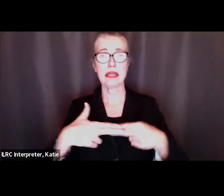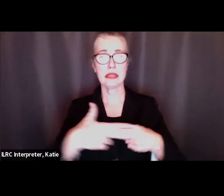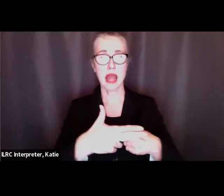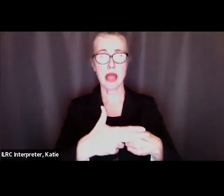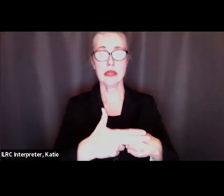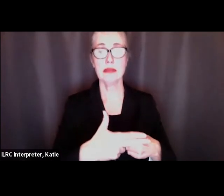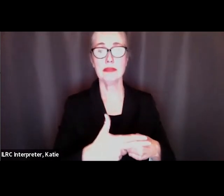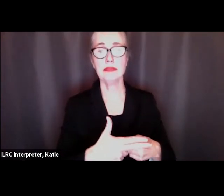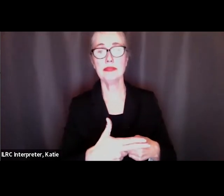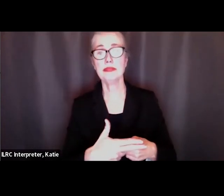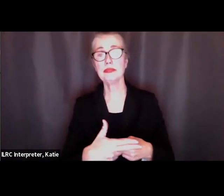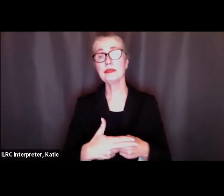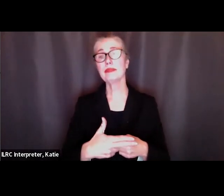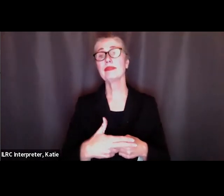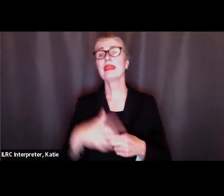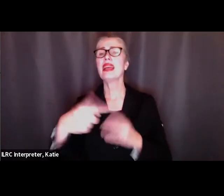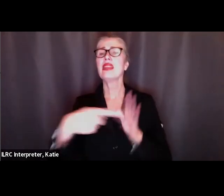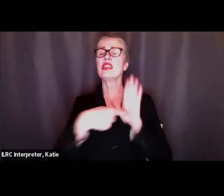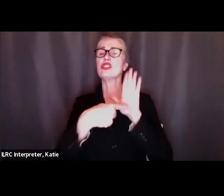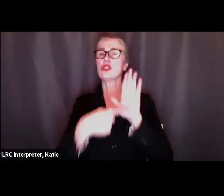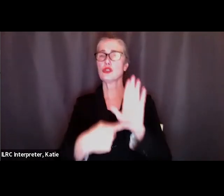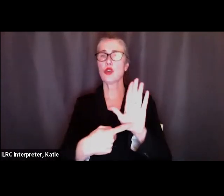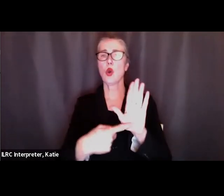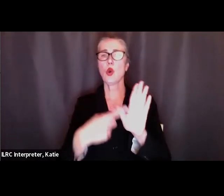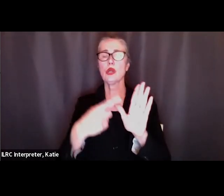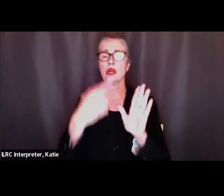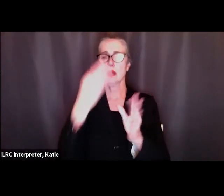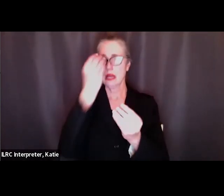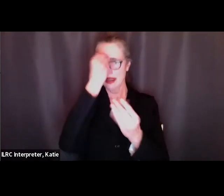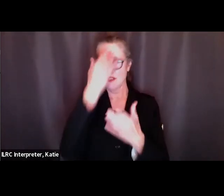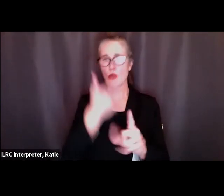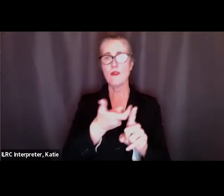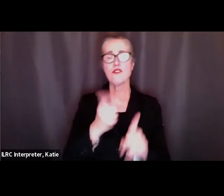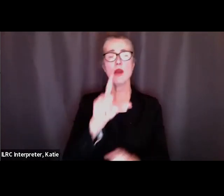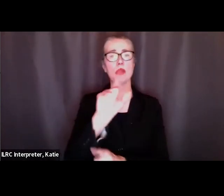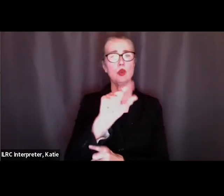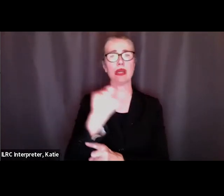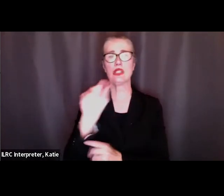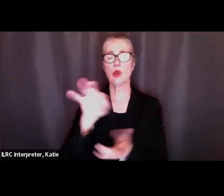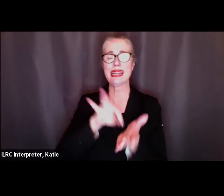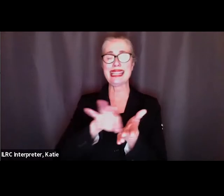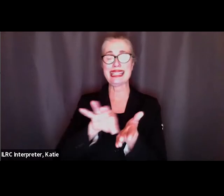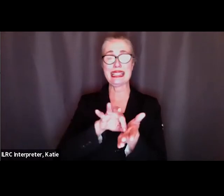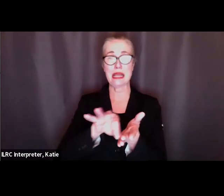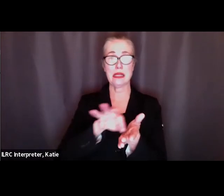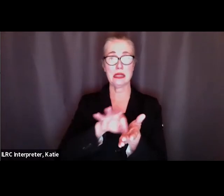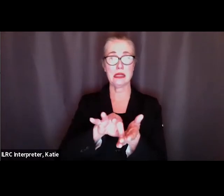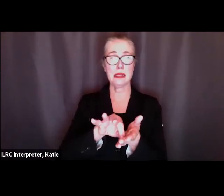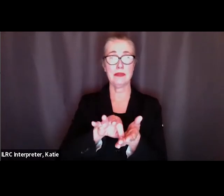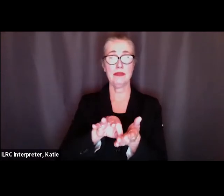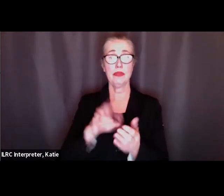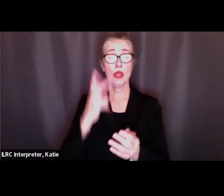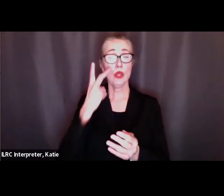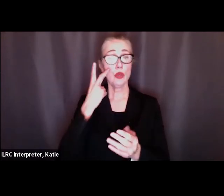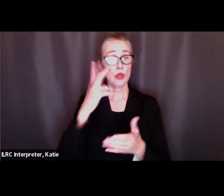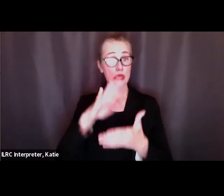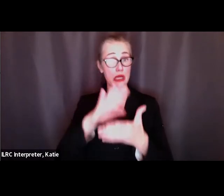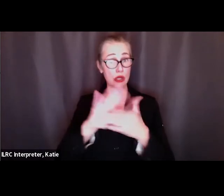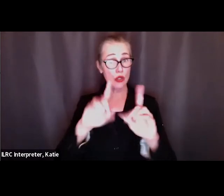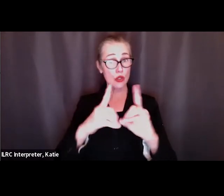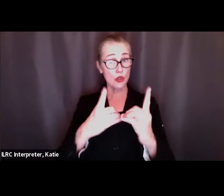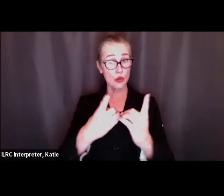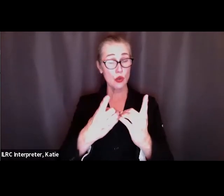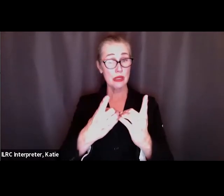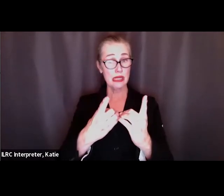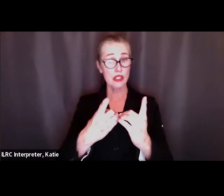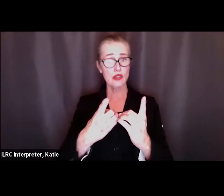just a quick review of the data we're using we are using the 2020 census data which you can see that the school district itself uh